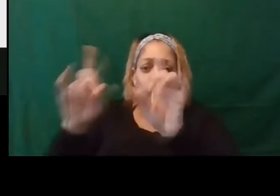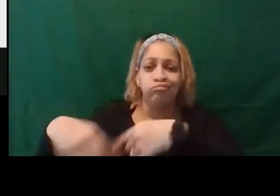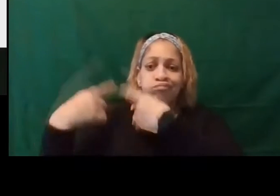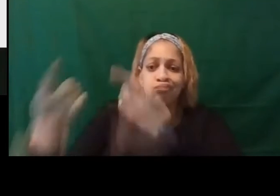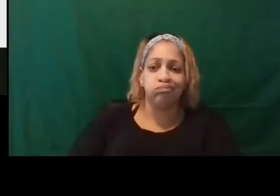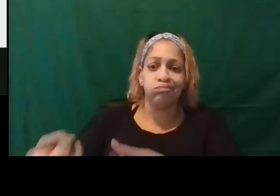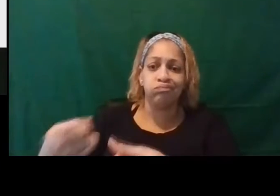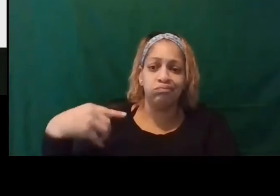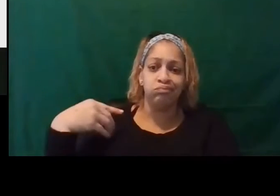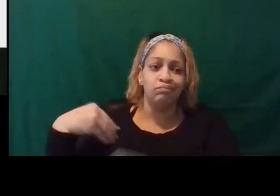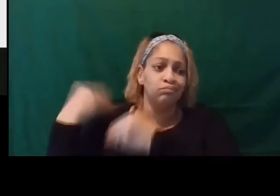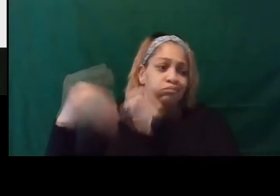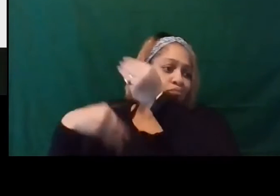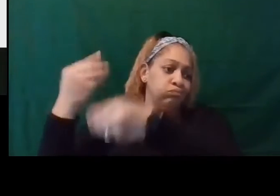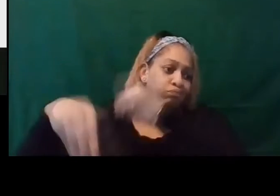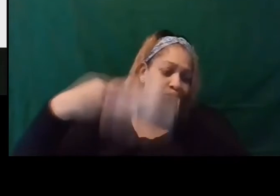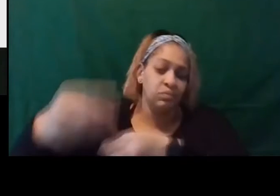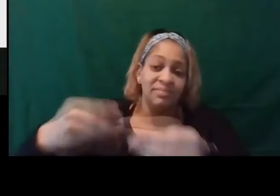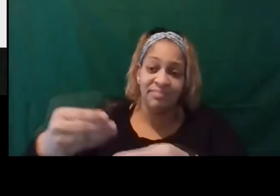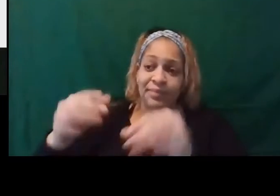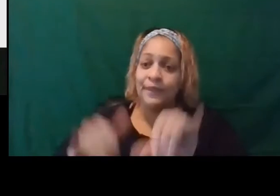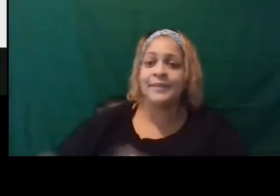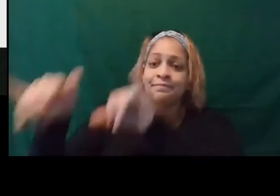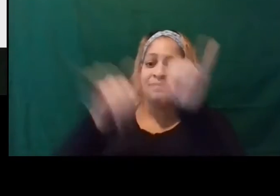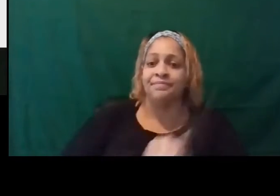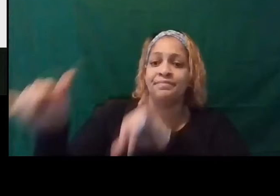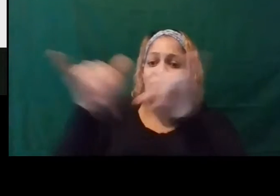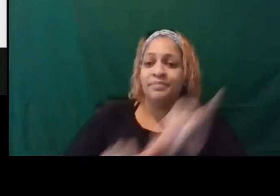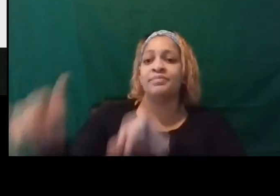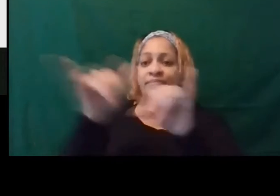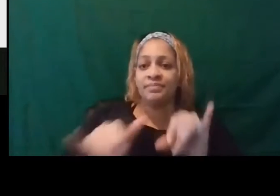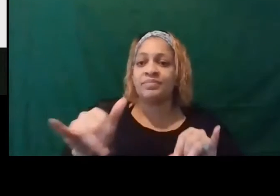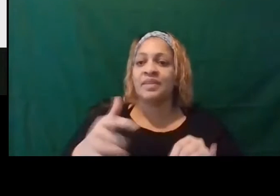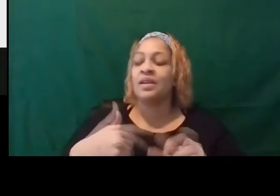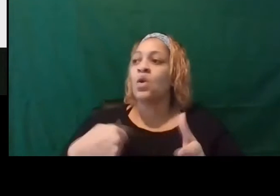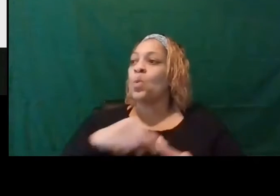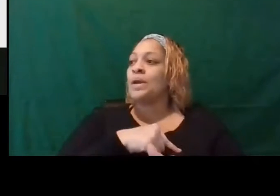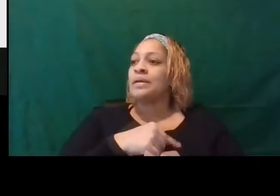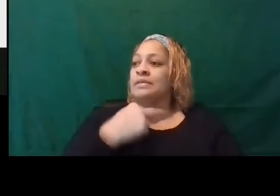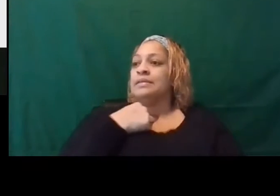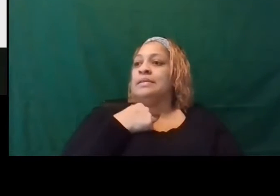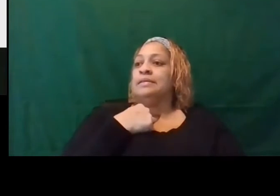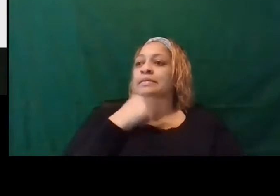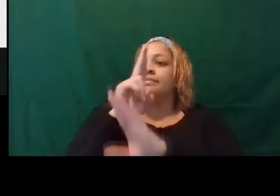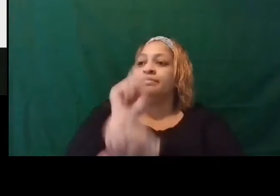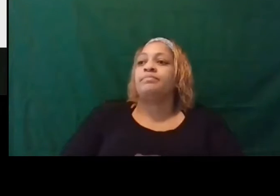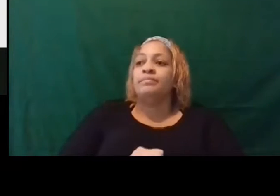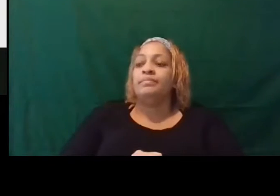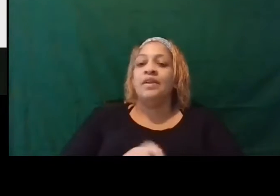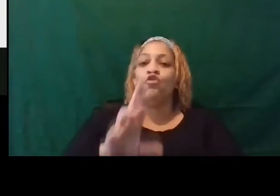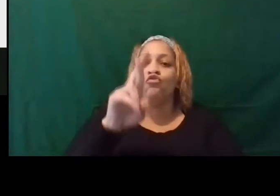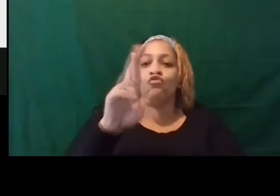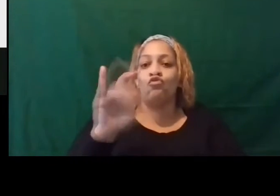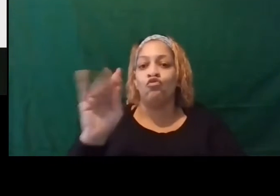That's how things have been. And I'm gonna just keep on doing it. We get stuck in the habit of race